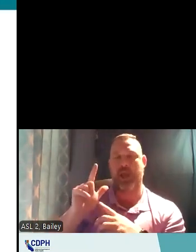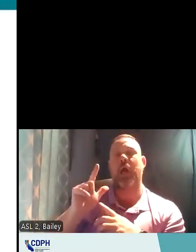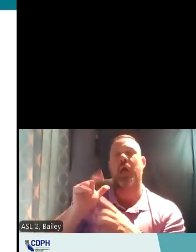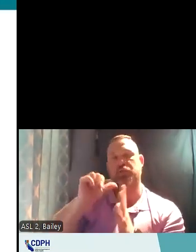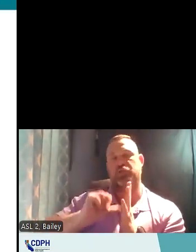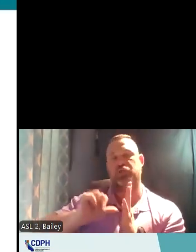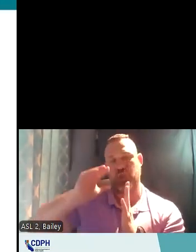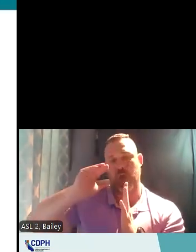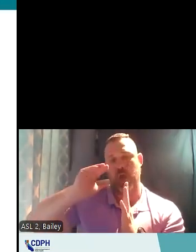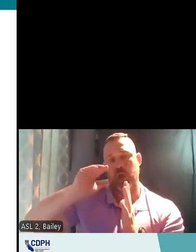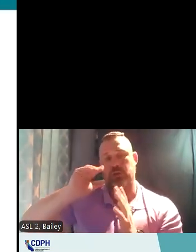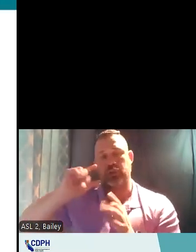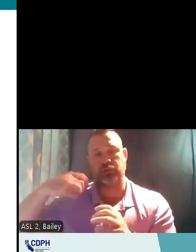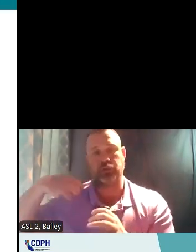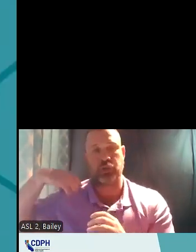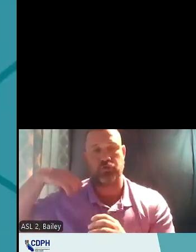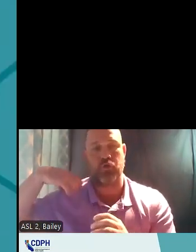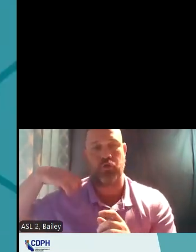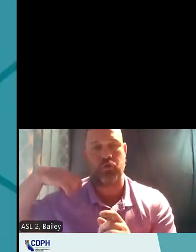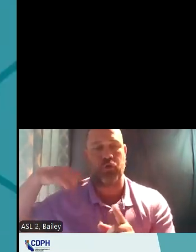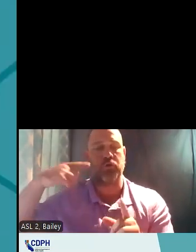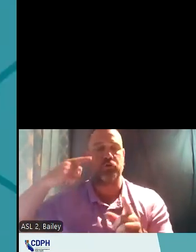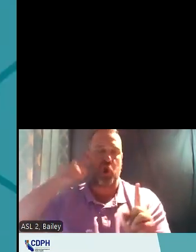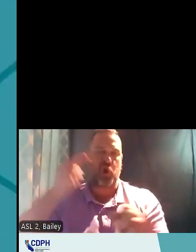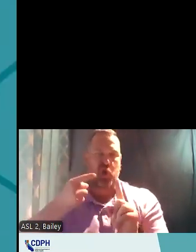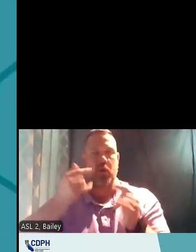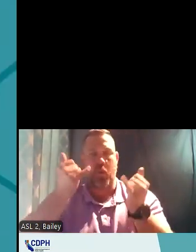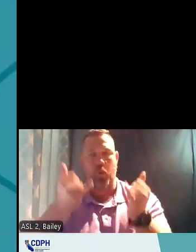goals. Next slide, please.